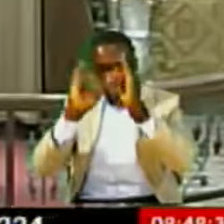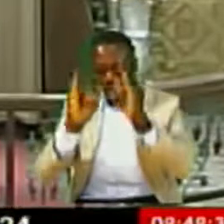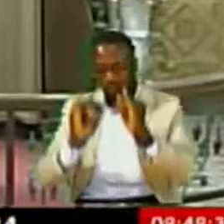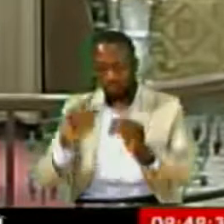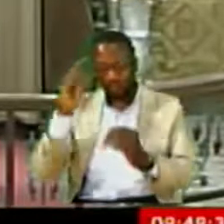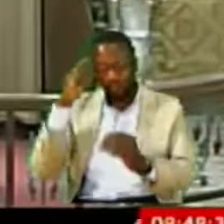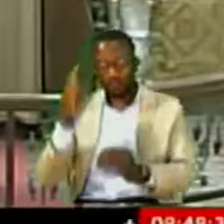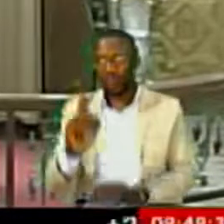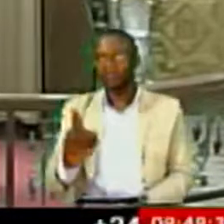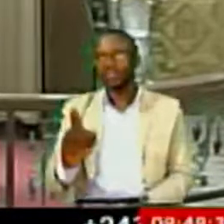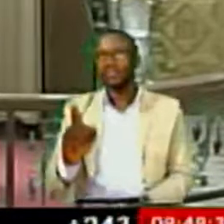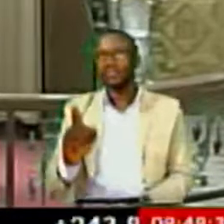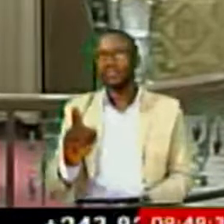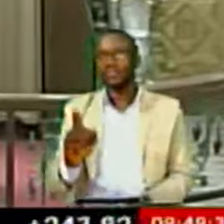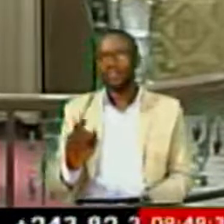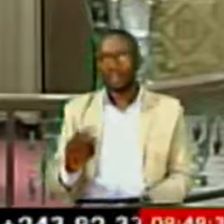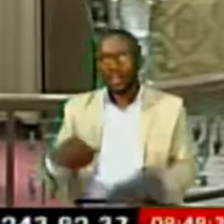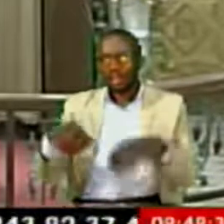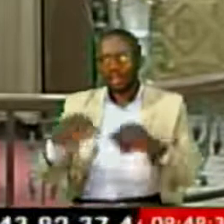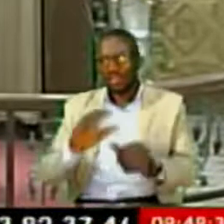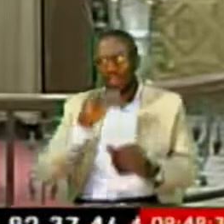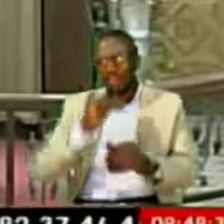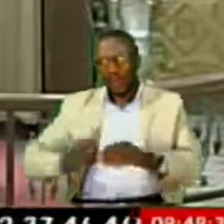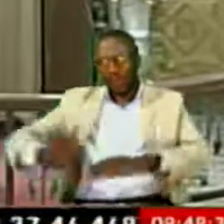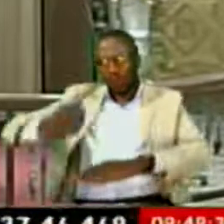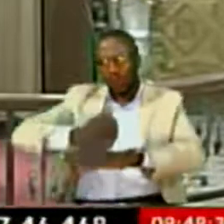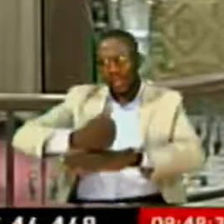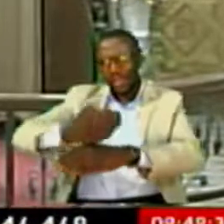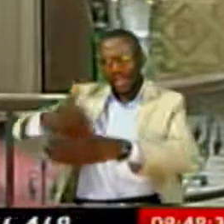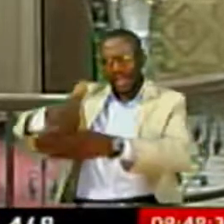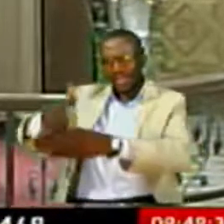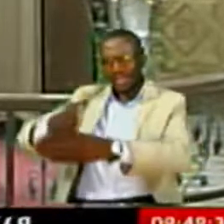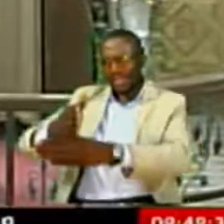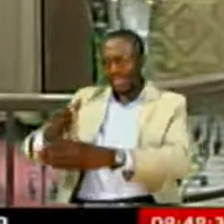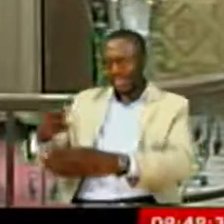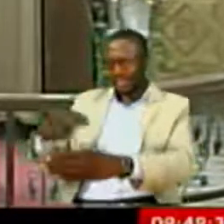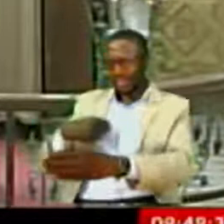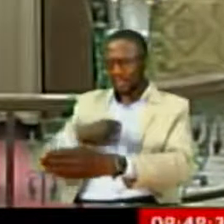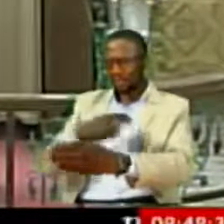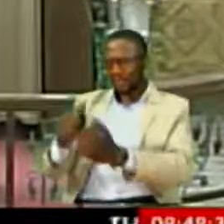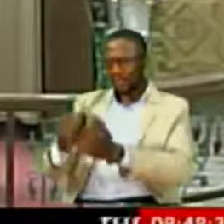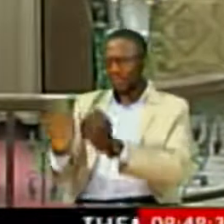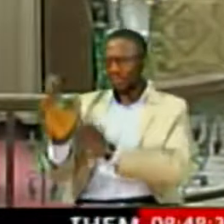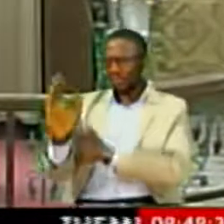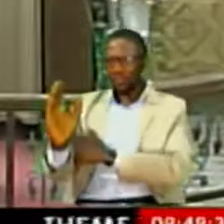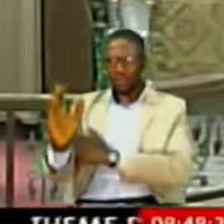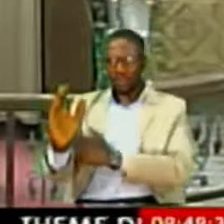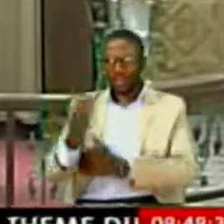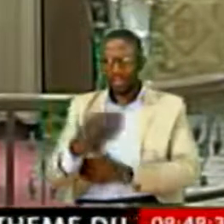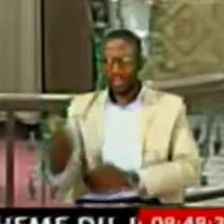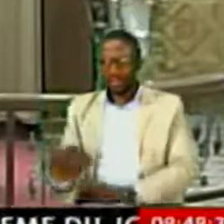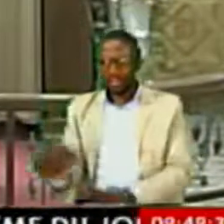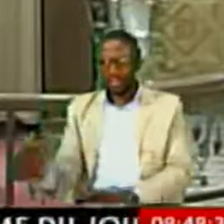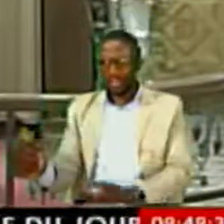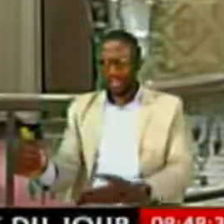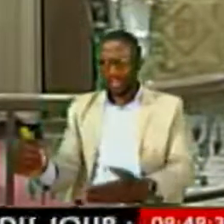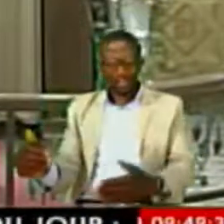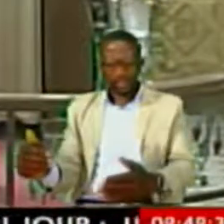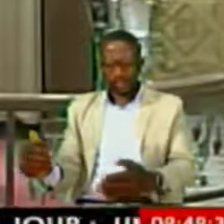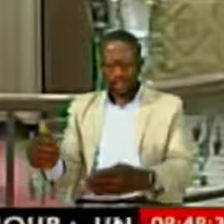idol. Nous ne devons pas placer entre Dieu et, entre nous et Dieu quelque chose d'autre. We should not put anything between us and